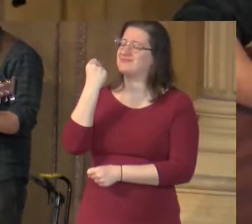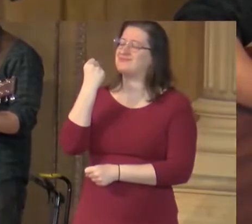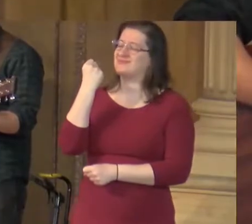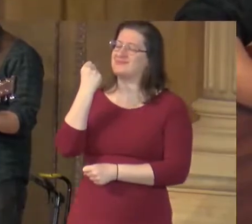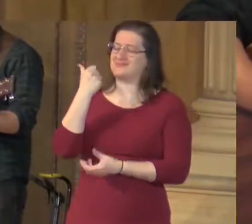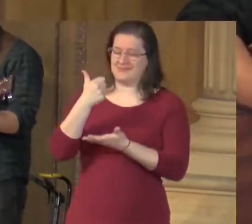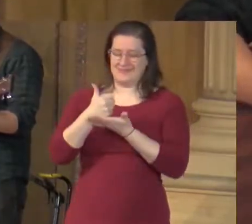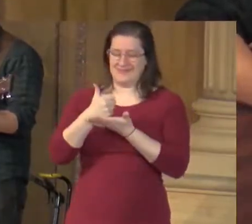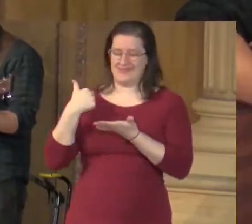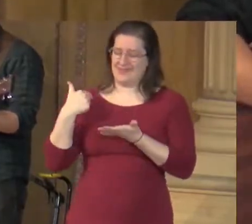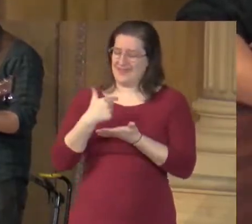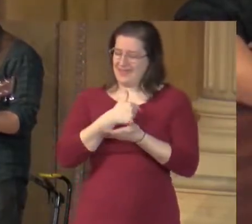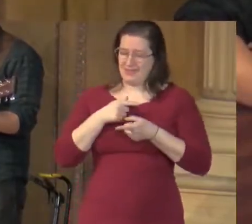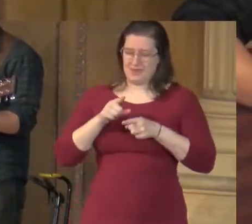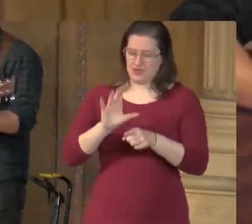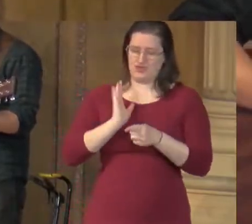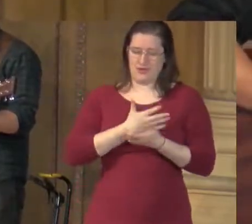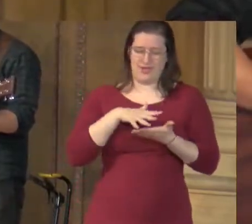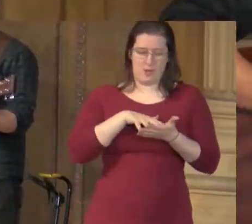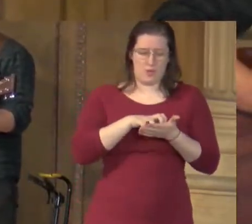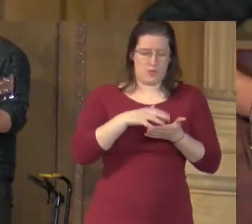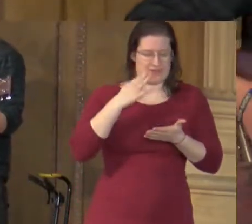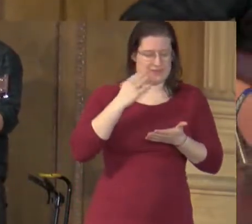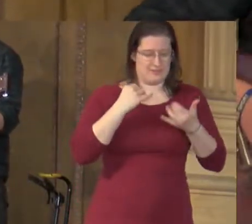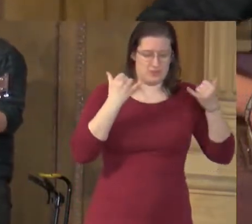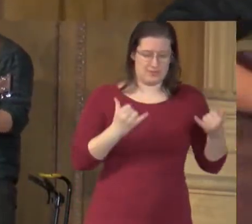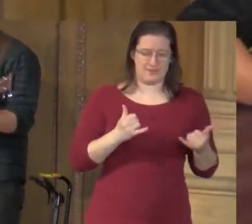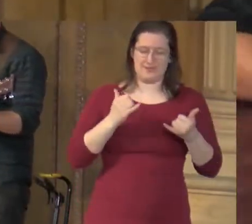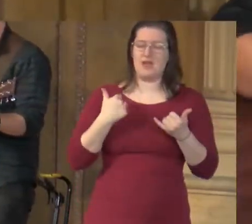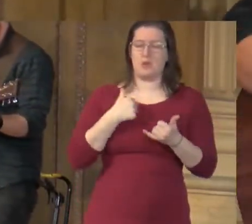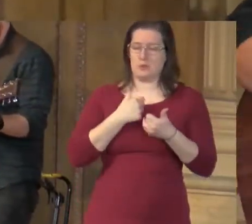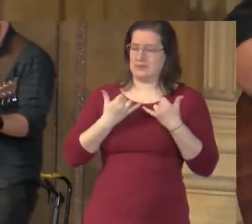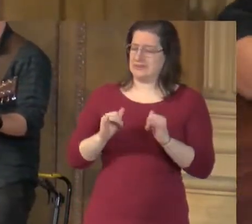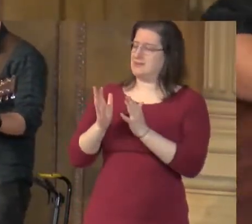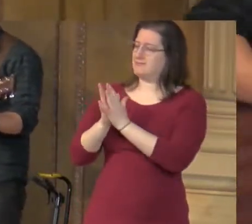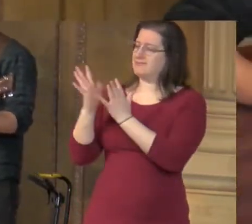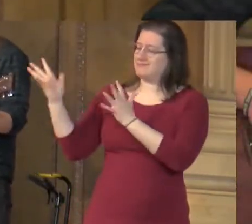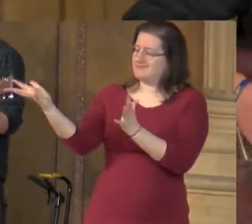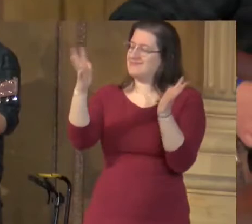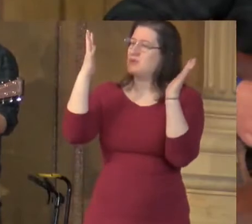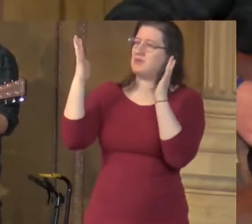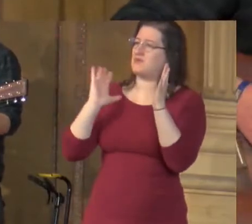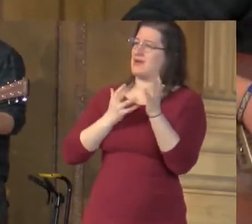help us even in our weakness now to glorify our Savior whose love will never let us go